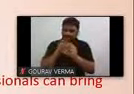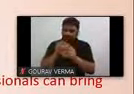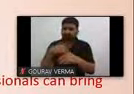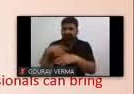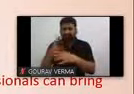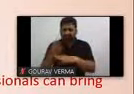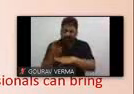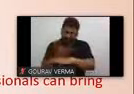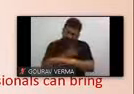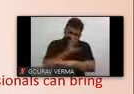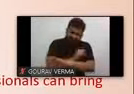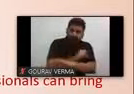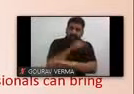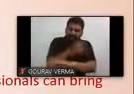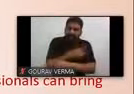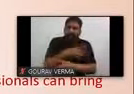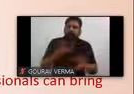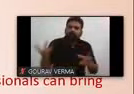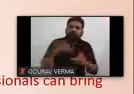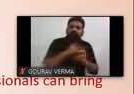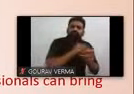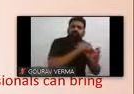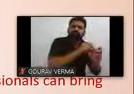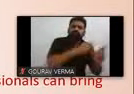as possible and give our